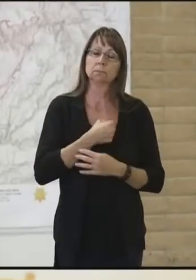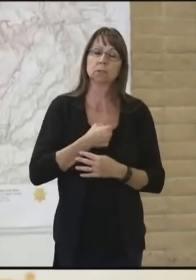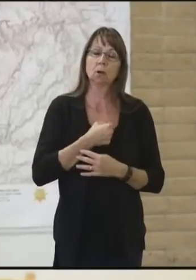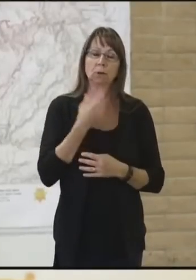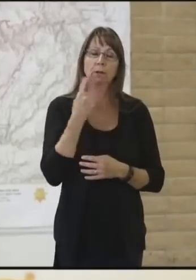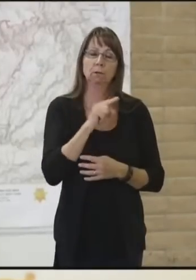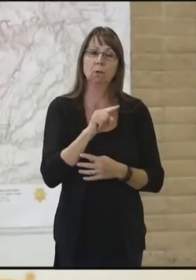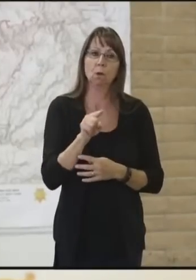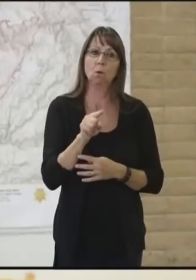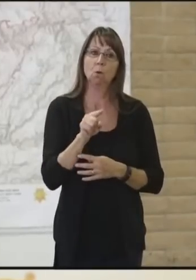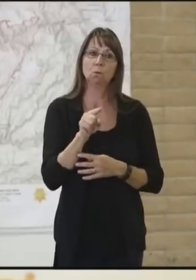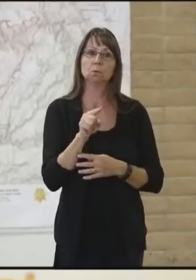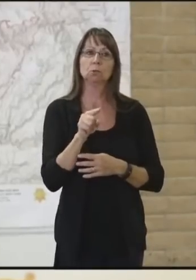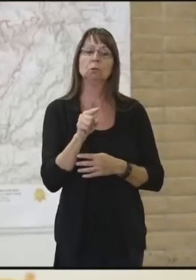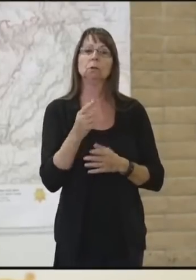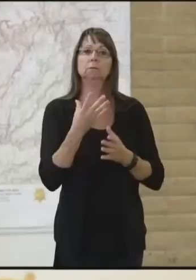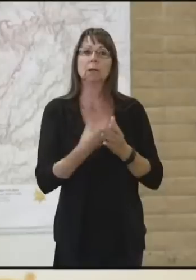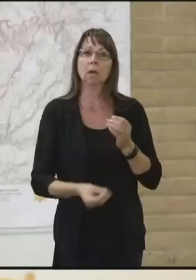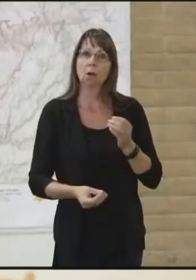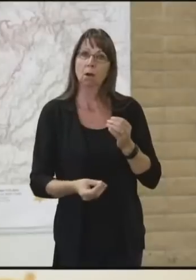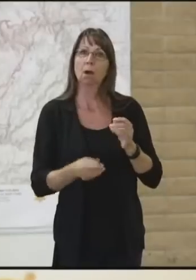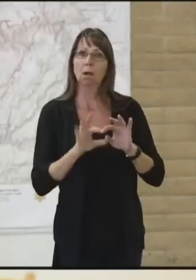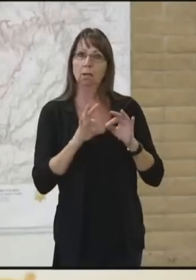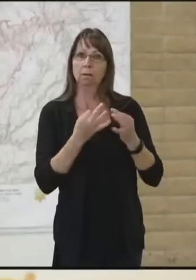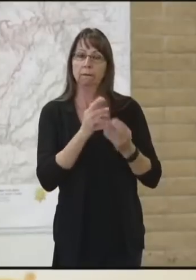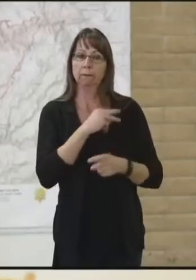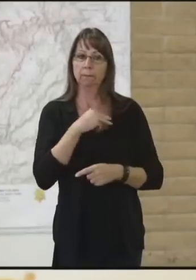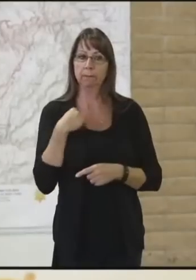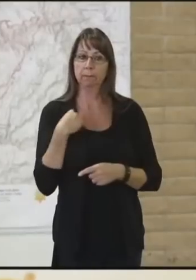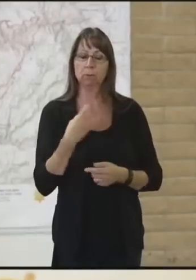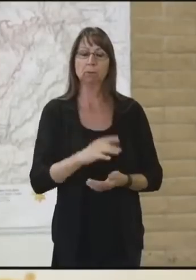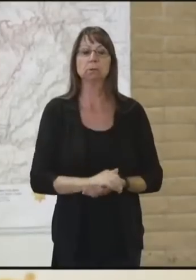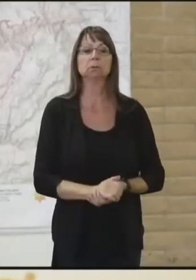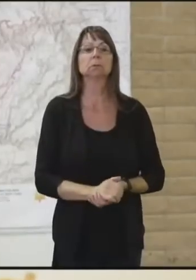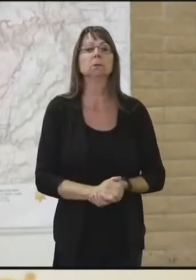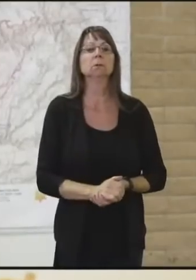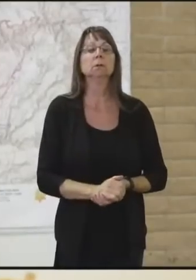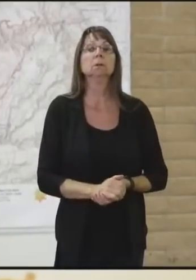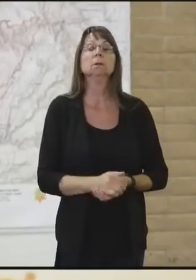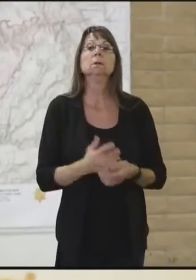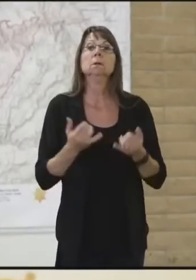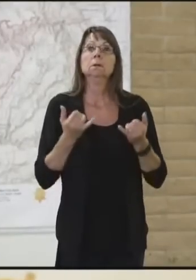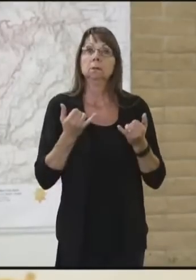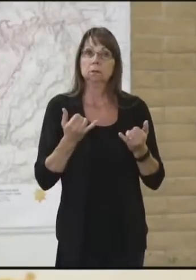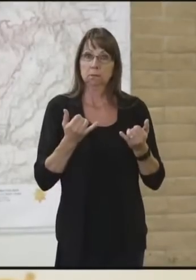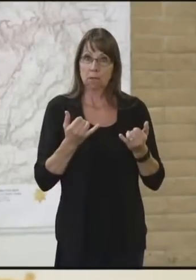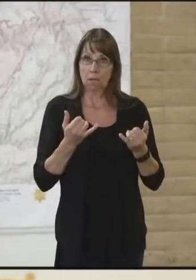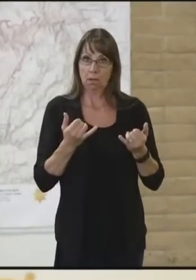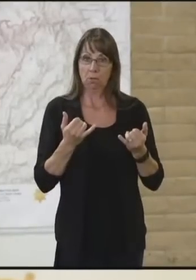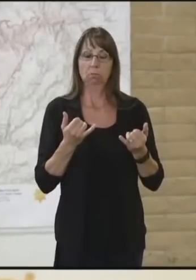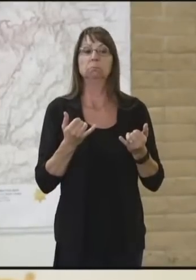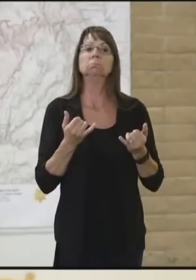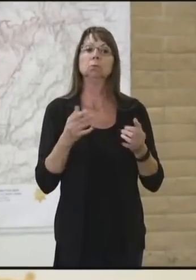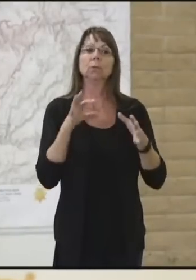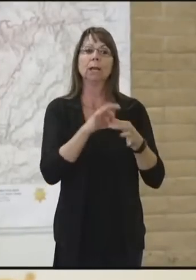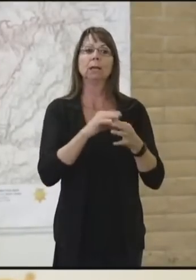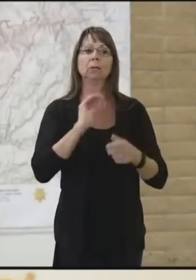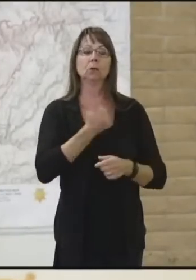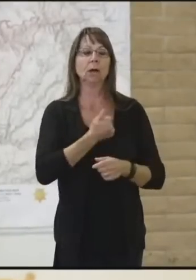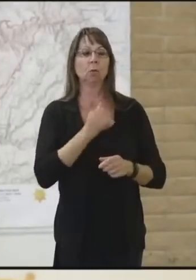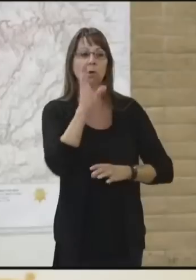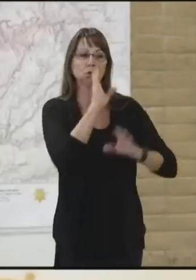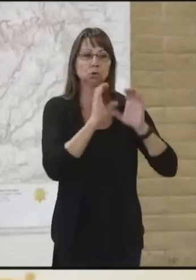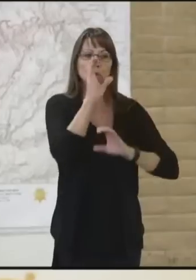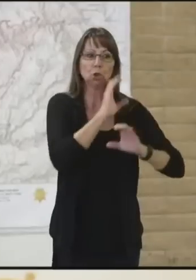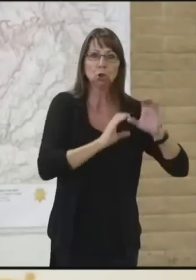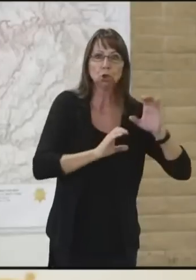lives in this devastating fire. Finally, information in regards to our search and recovery efforts. A team